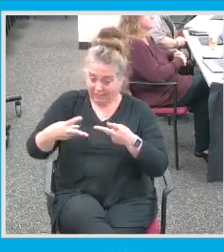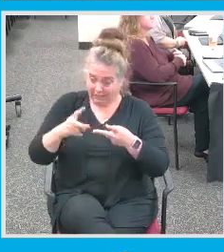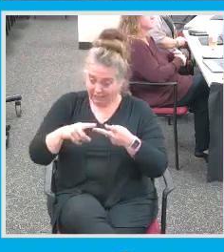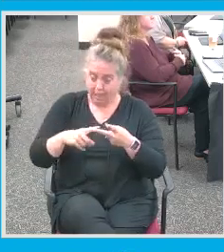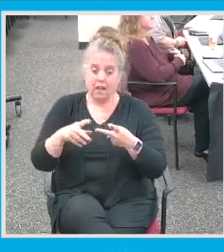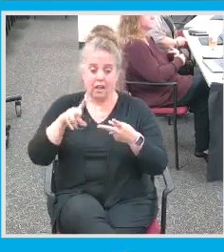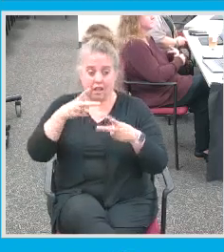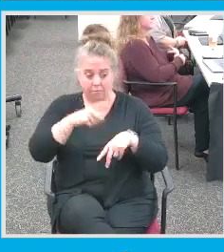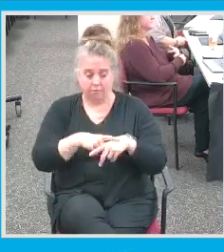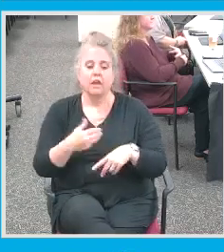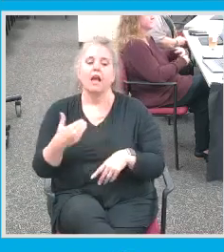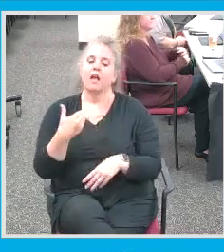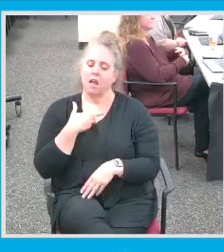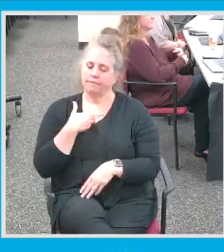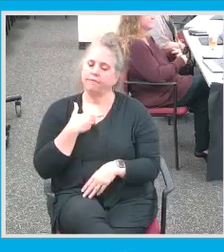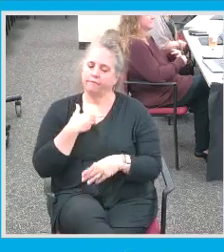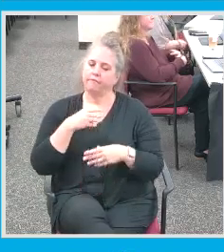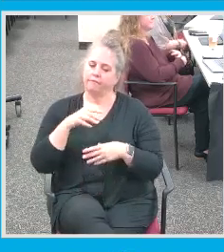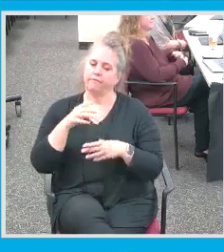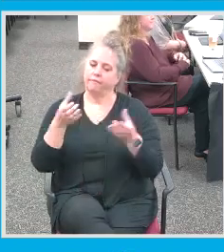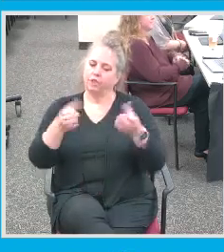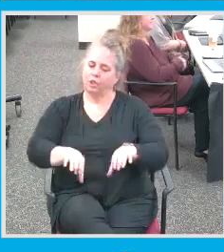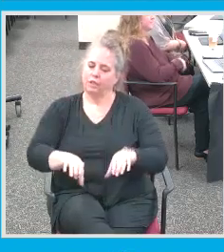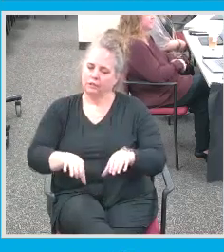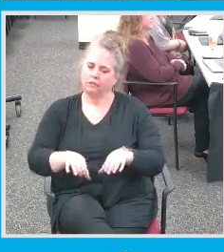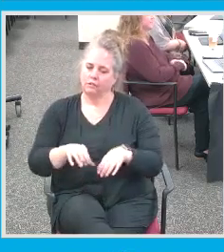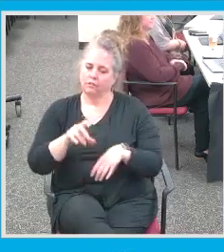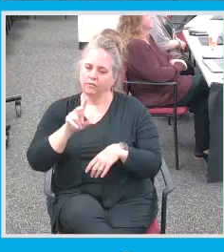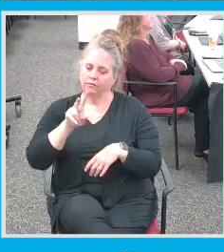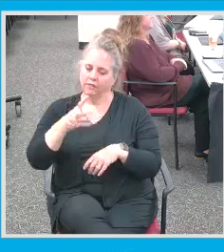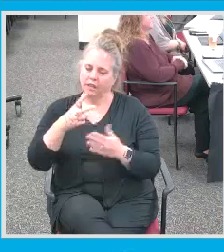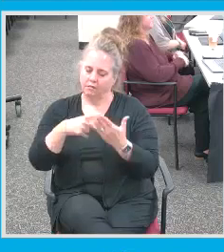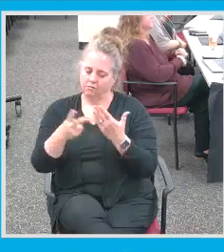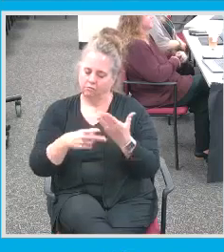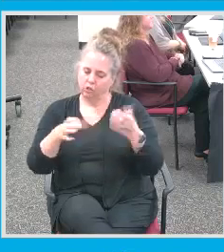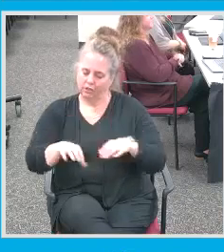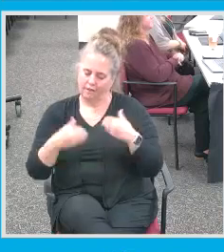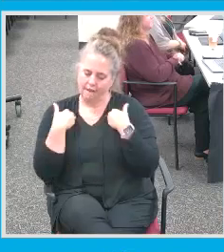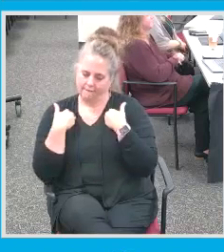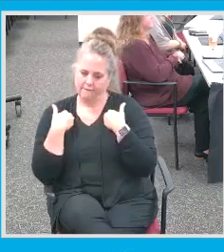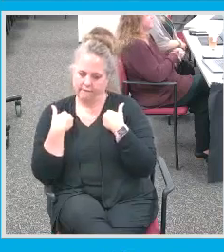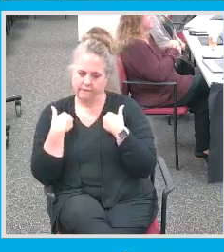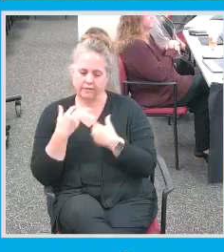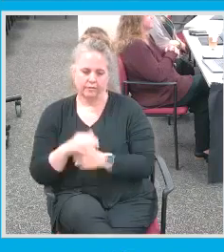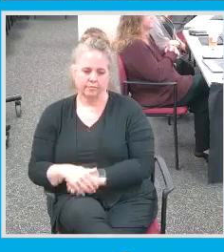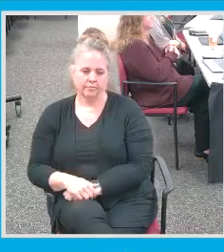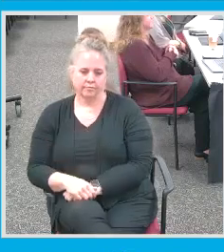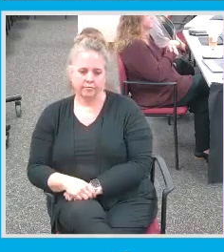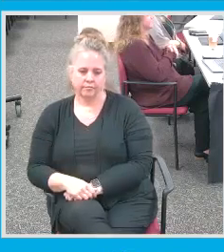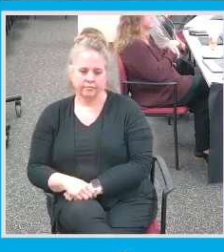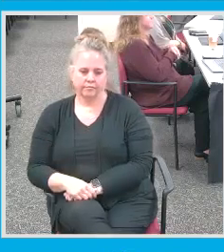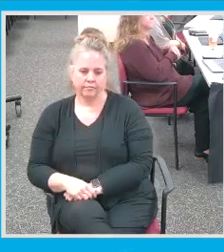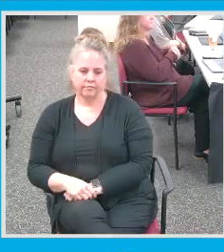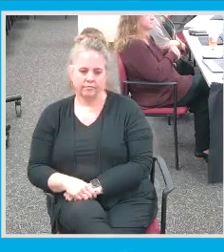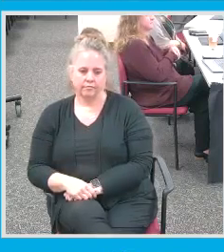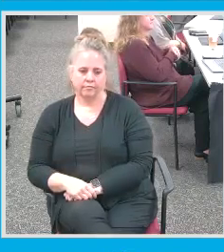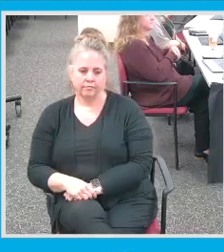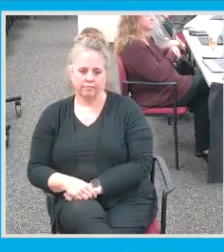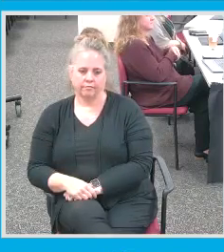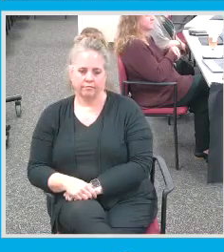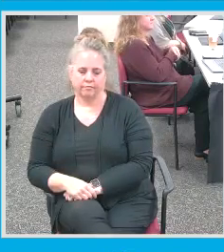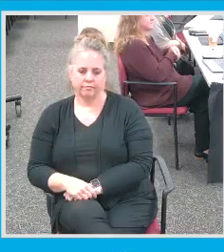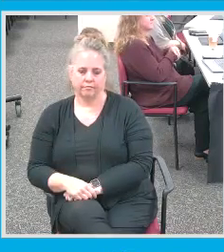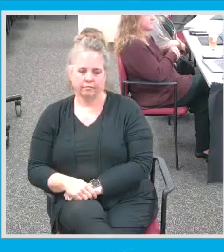through it twice, but he finished the program again, and Lene and them came out on one of our Mustang Strong Day, and they did a presentation